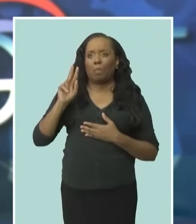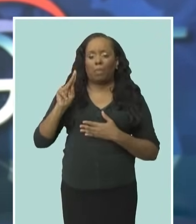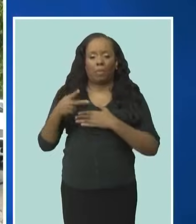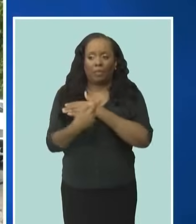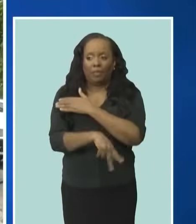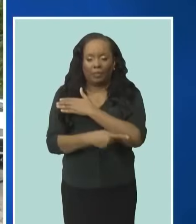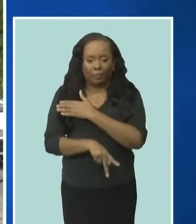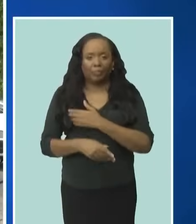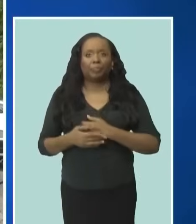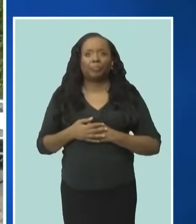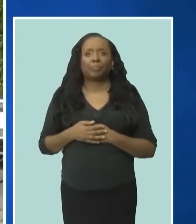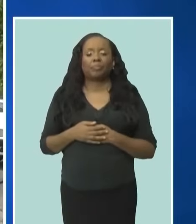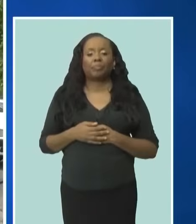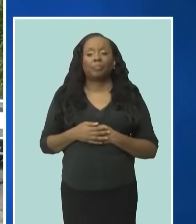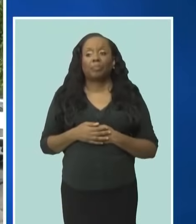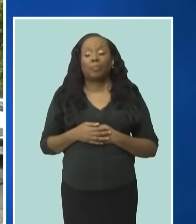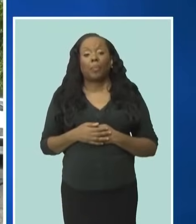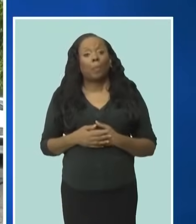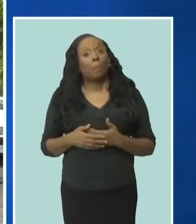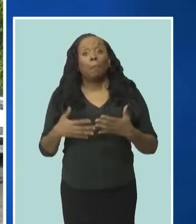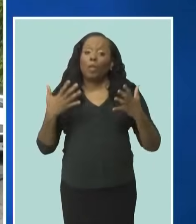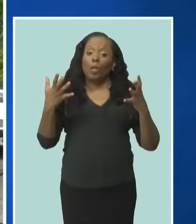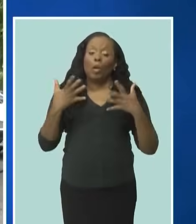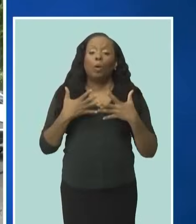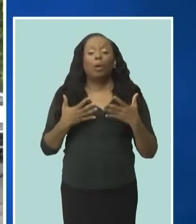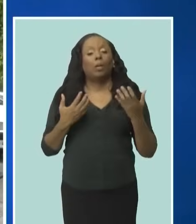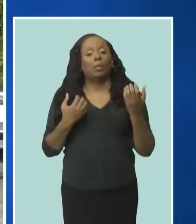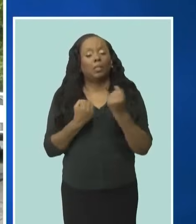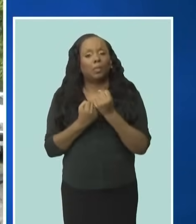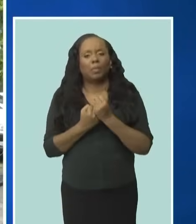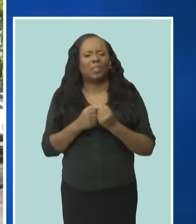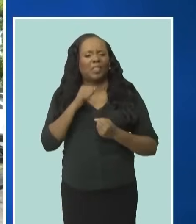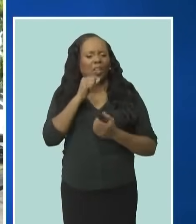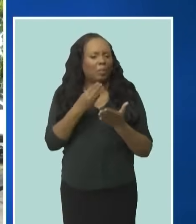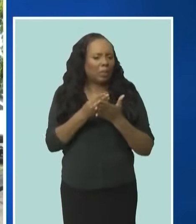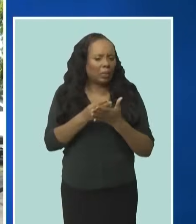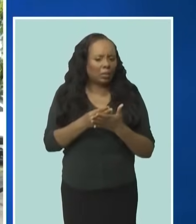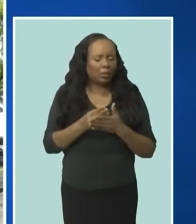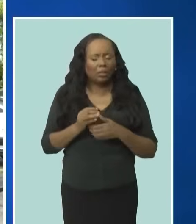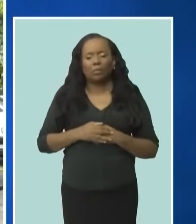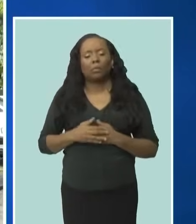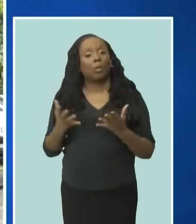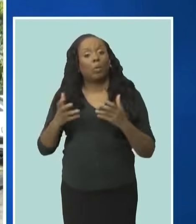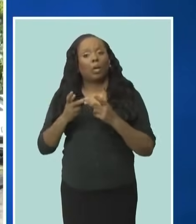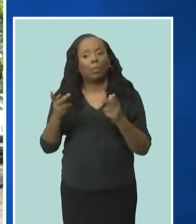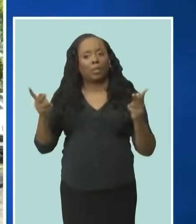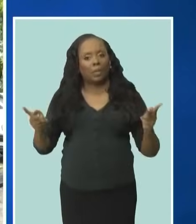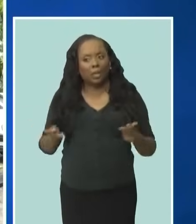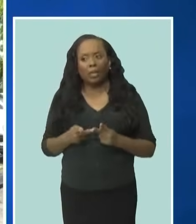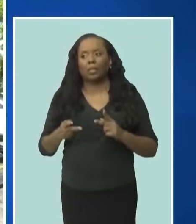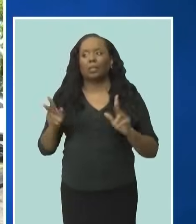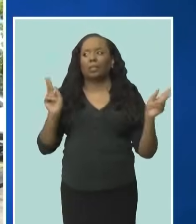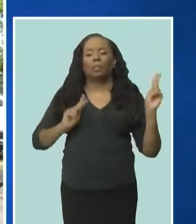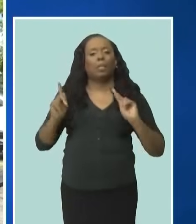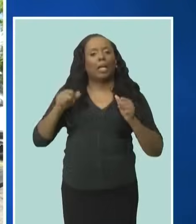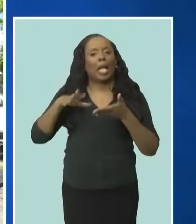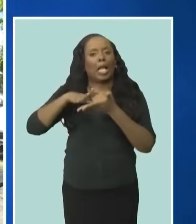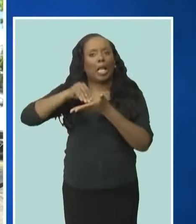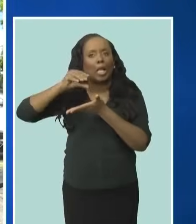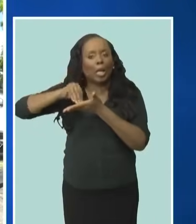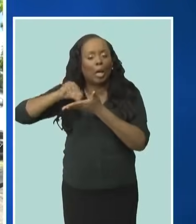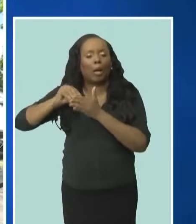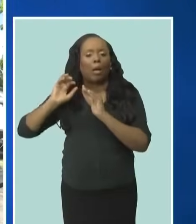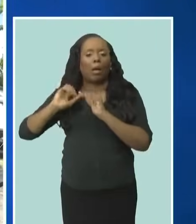They're looking to get also an assistance, not financially, but some place where that it could be done properly and people could be taught how to do this